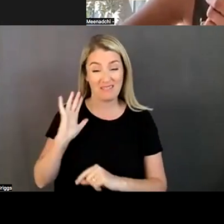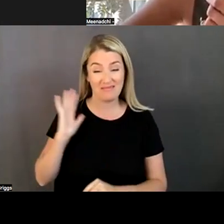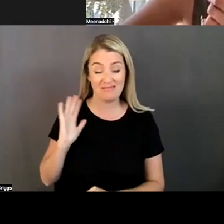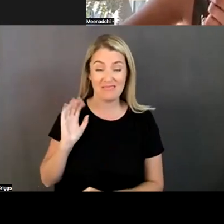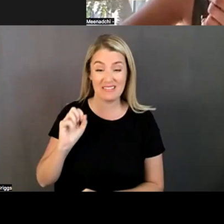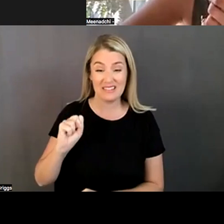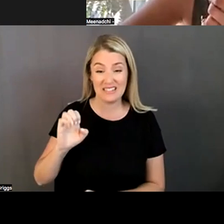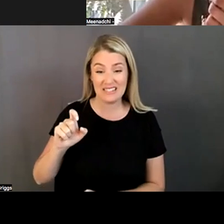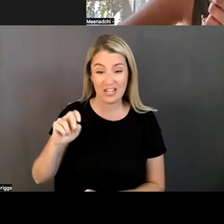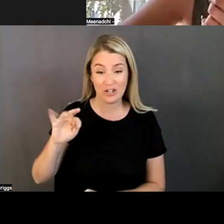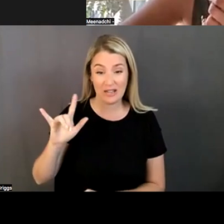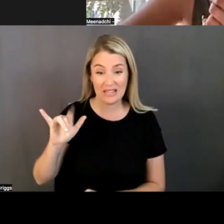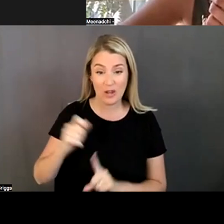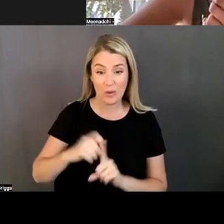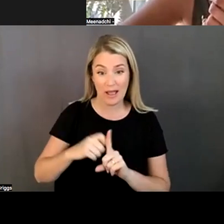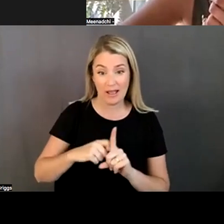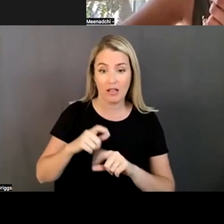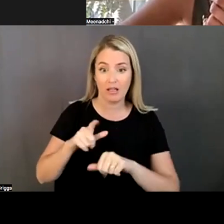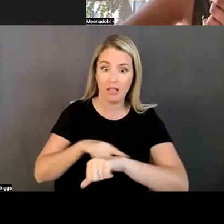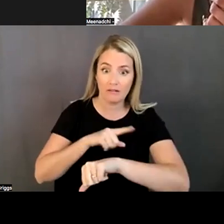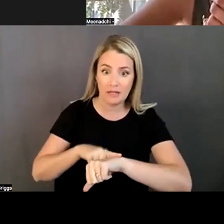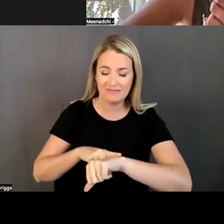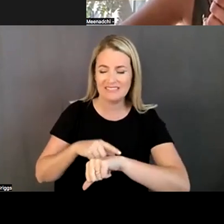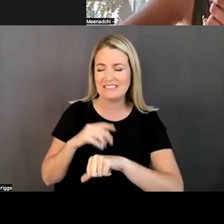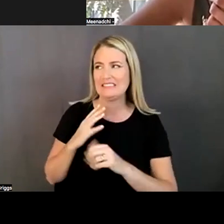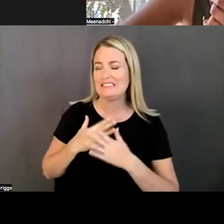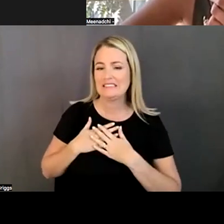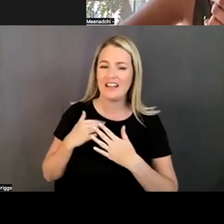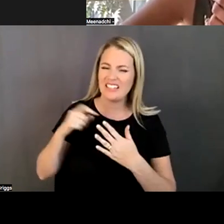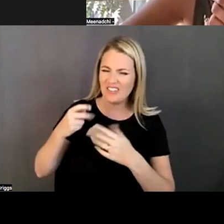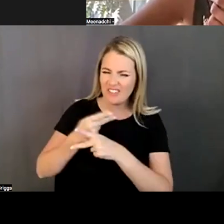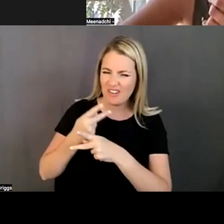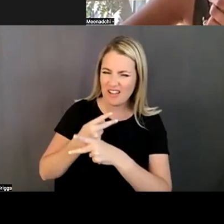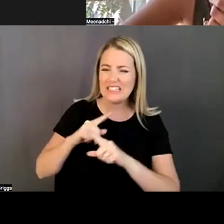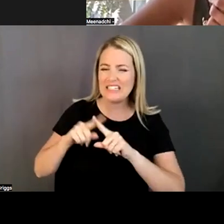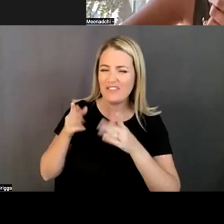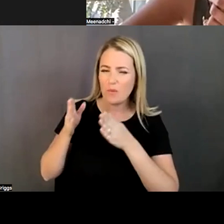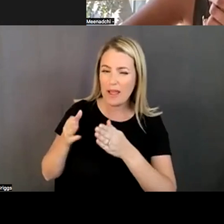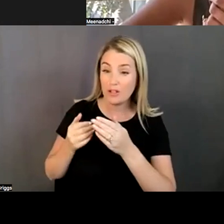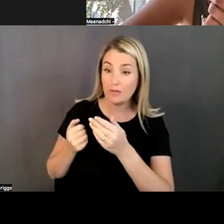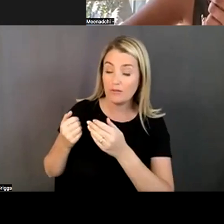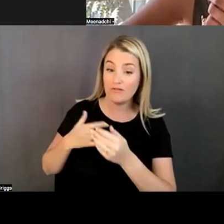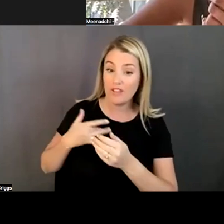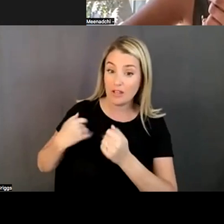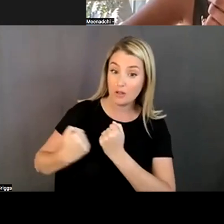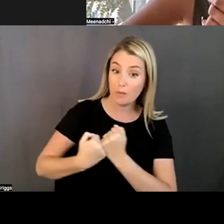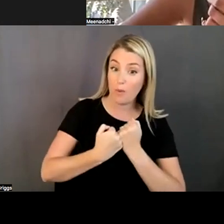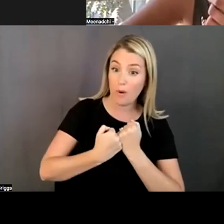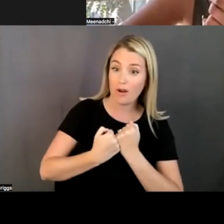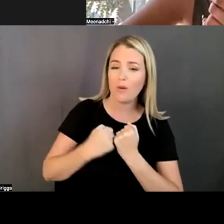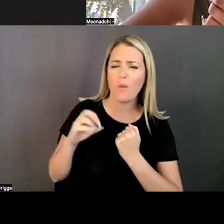time. I feel like I might need to figure out different ways to be supported or loosen up in trying this